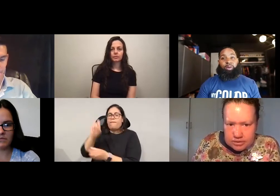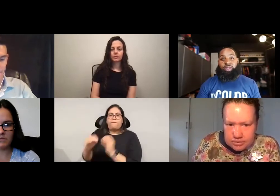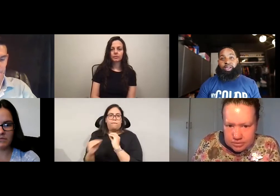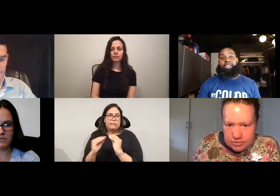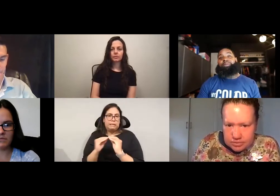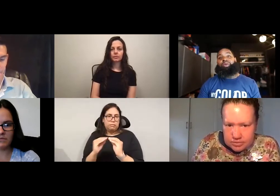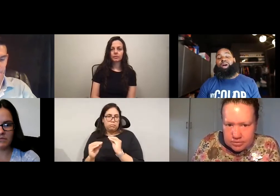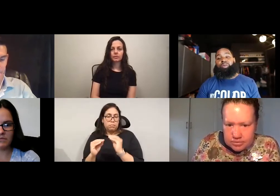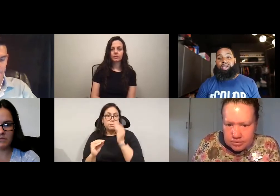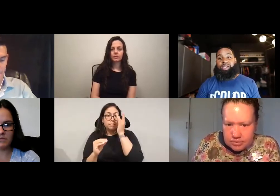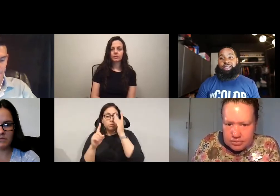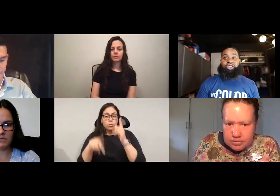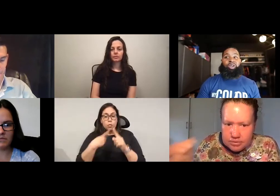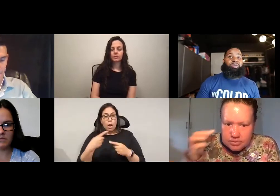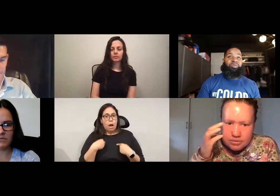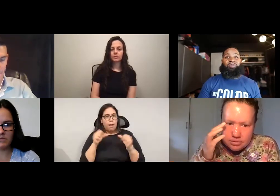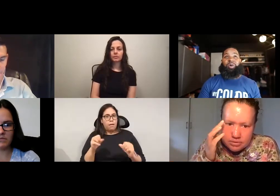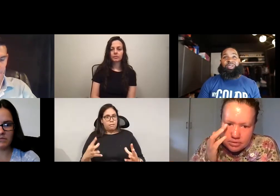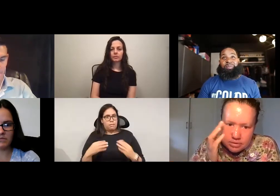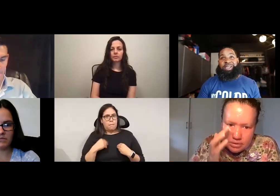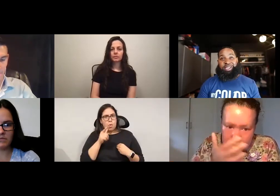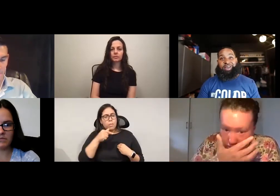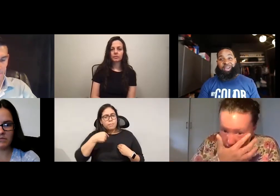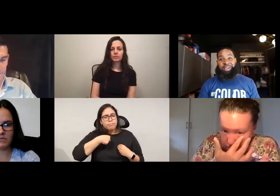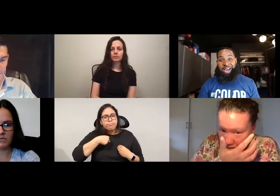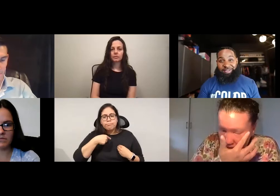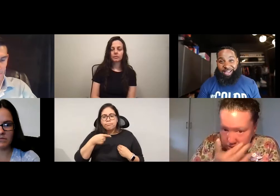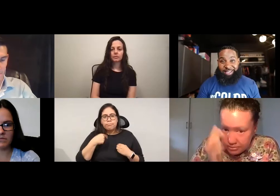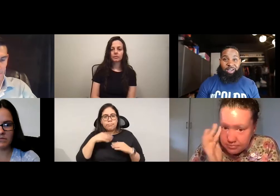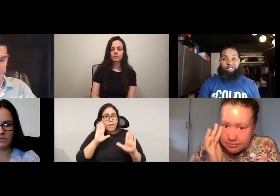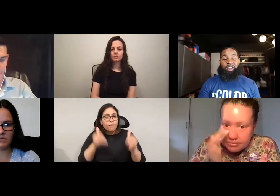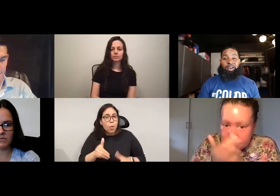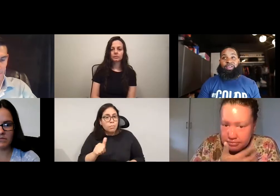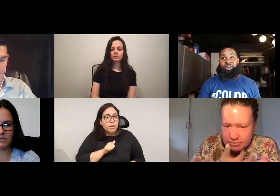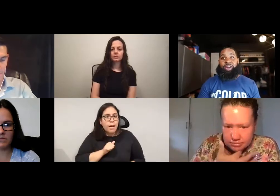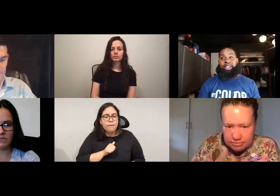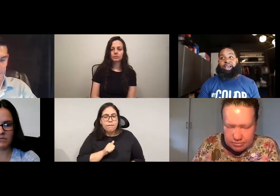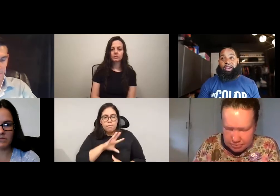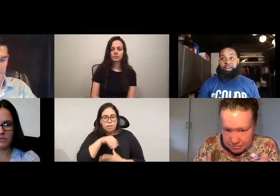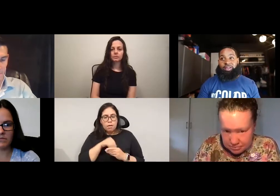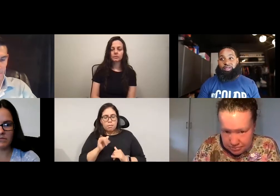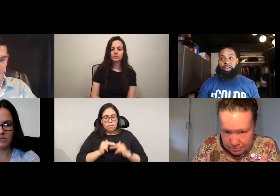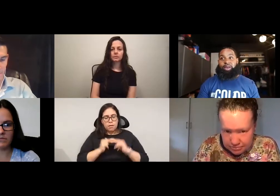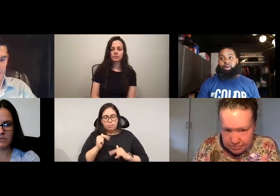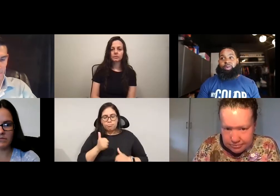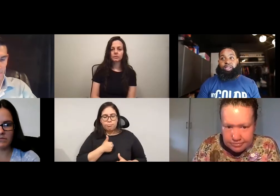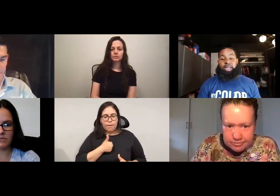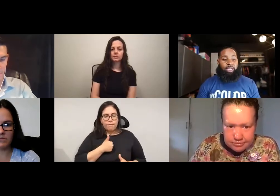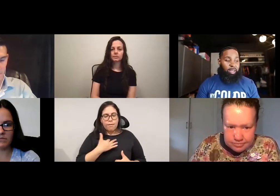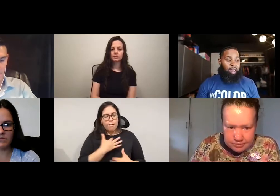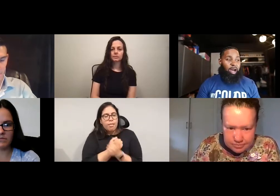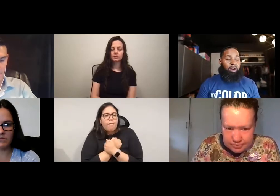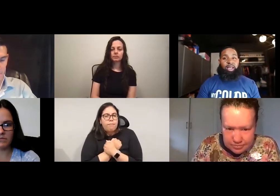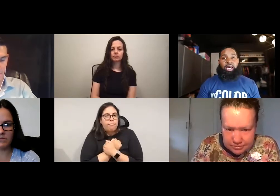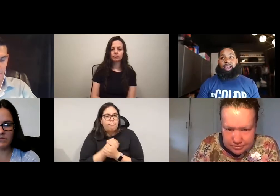was able to accept who I was and start to focus on myself and have that self-love and create that narrative, well,